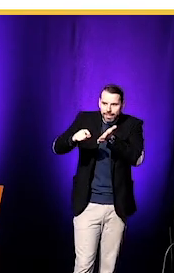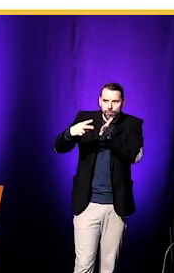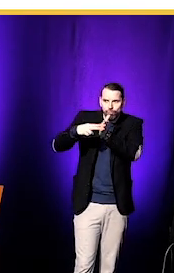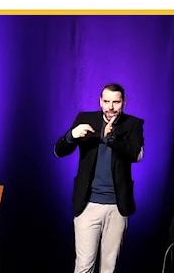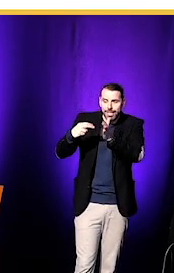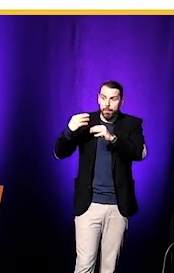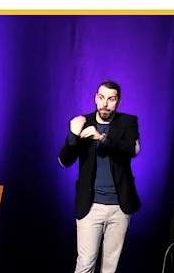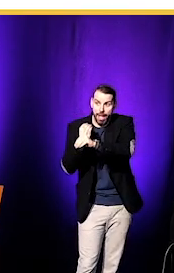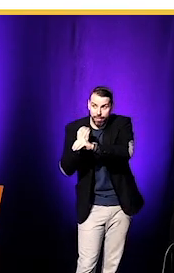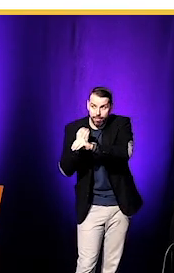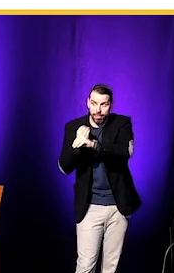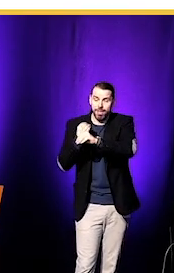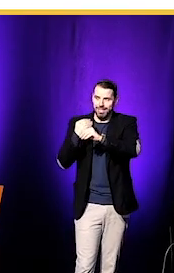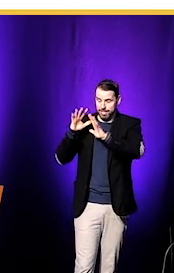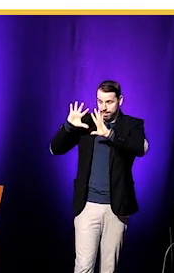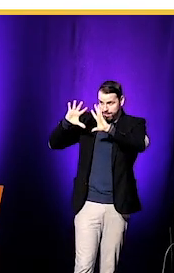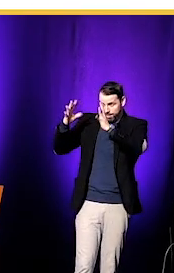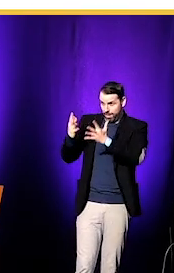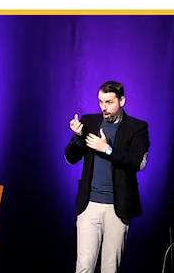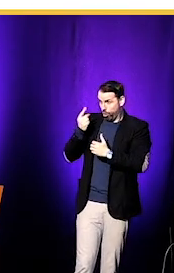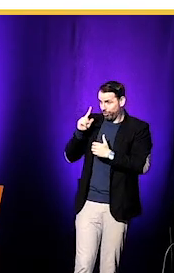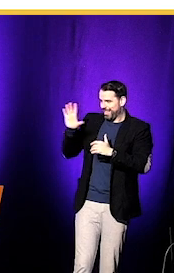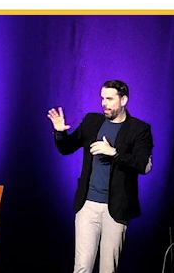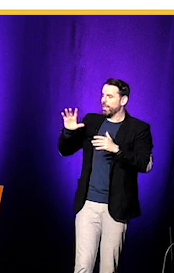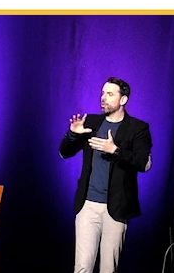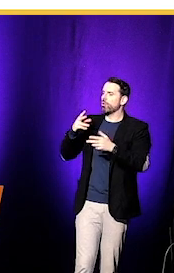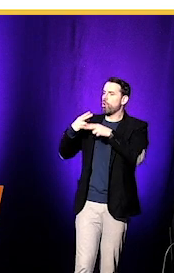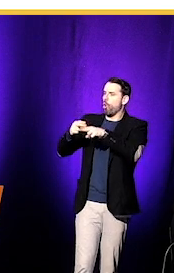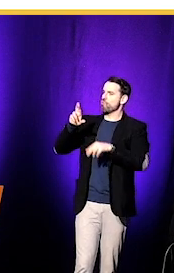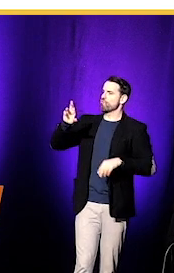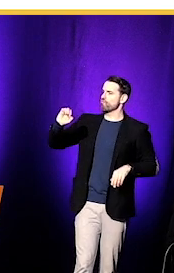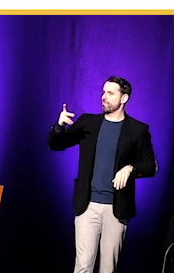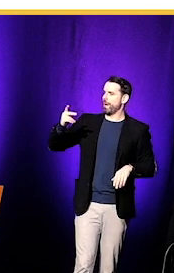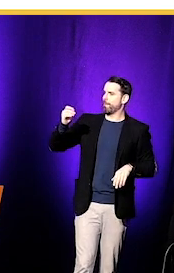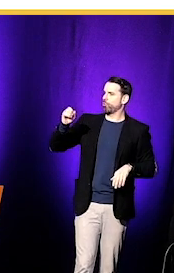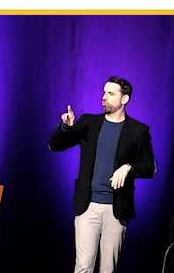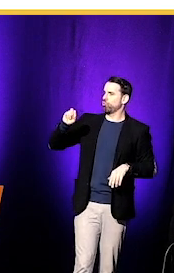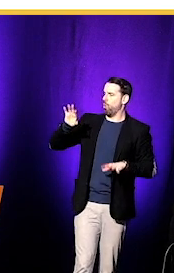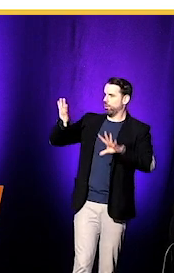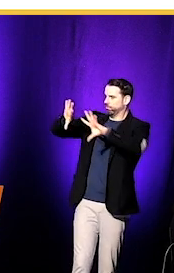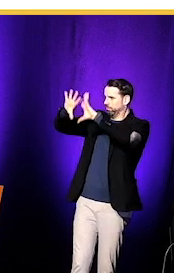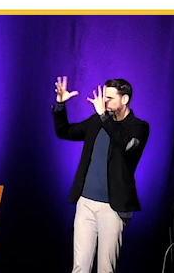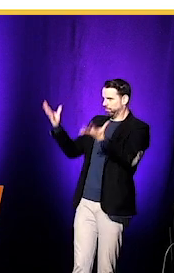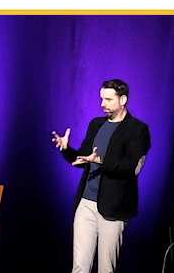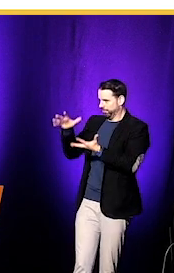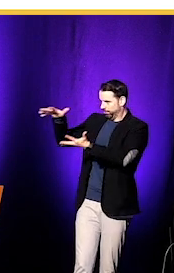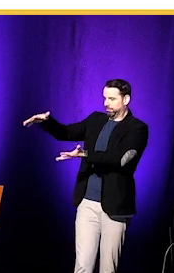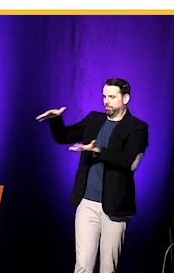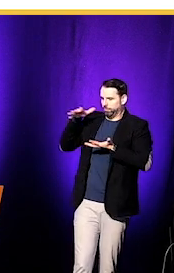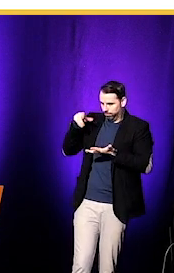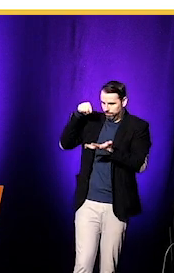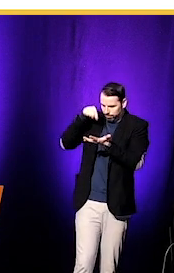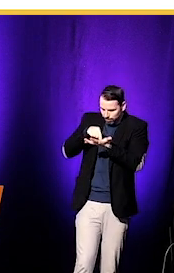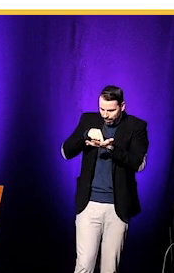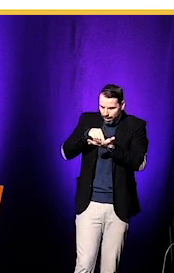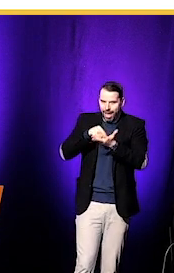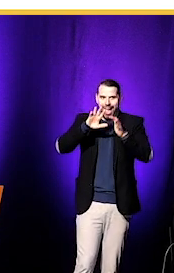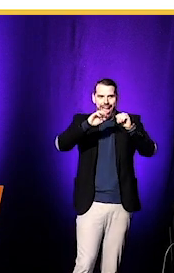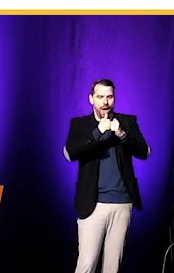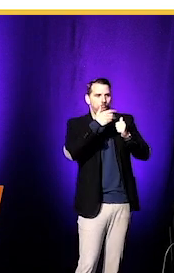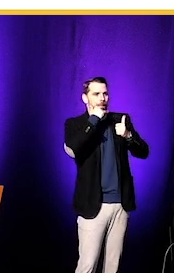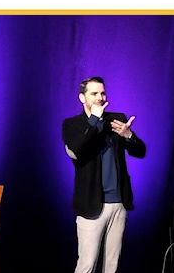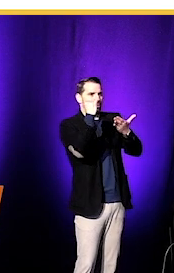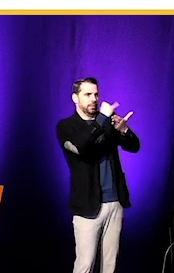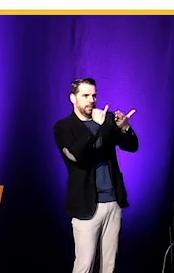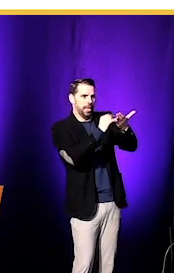example. Understanding their repertoires provided a better sense of what institutional and pedagogical arrangements would support